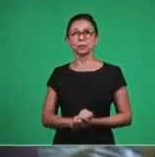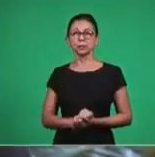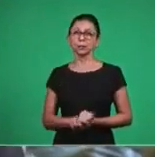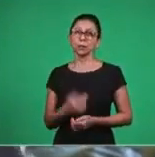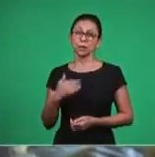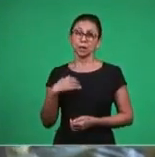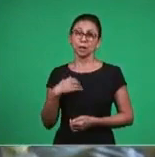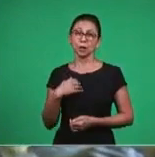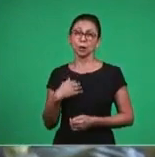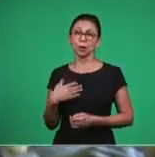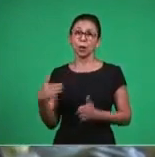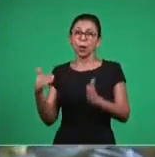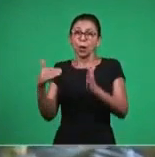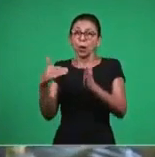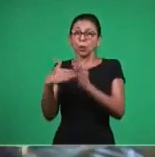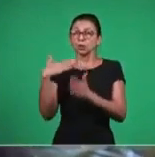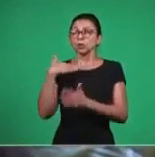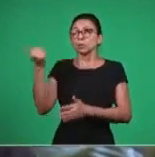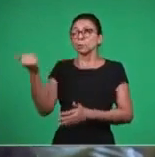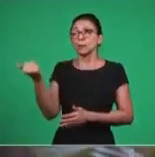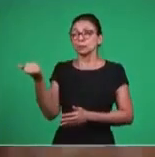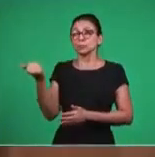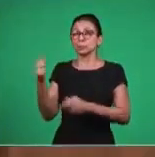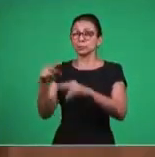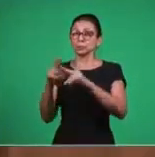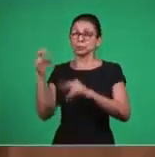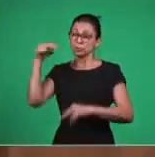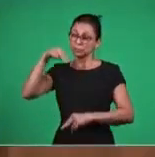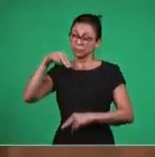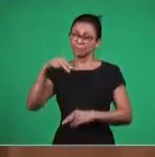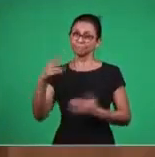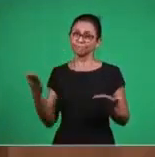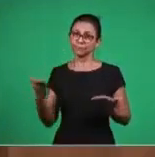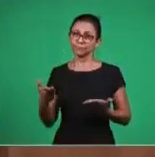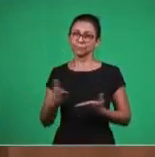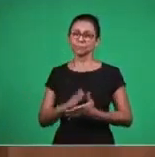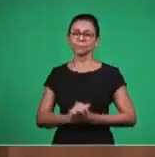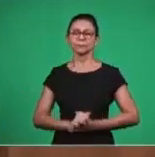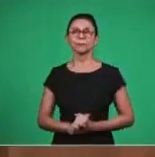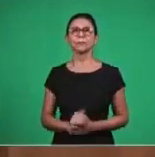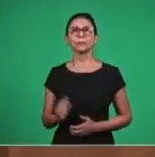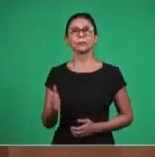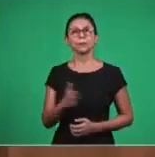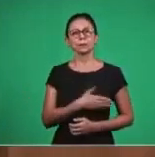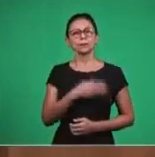So this was the last call that God made me. That's why I'm here.